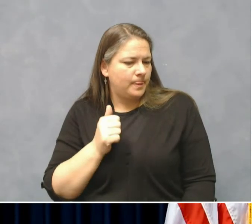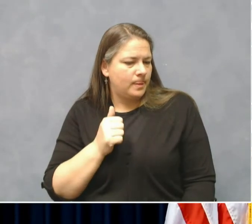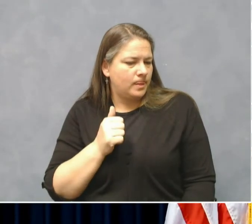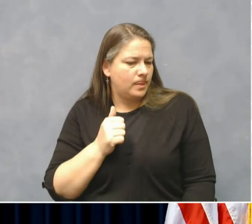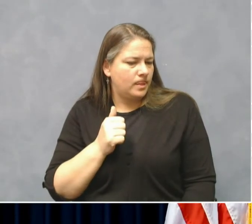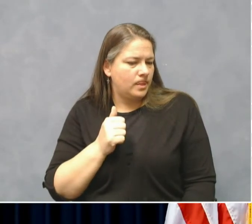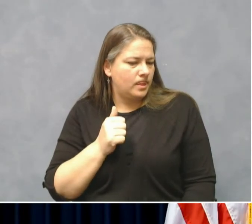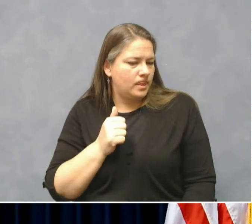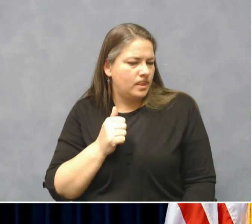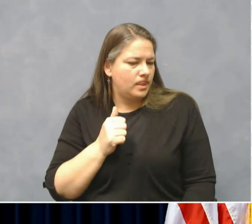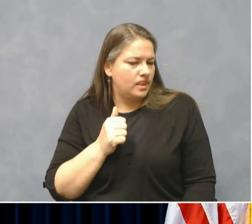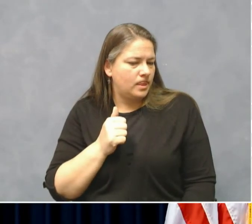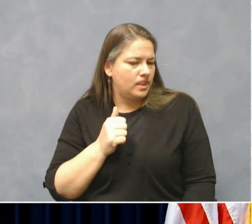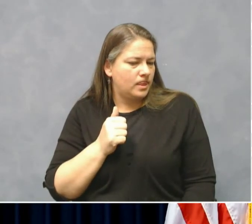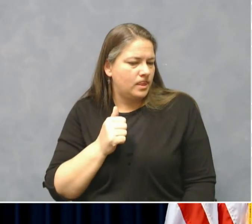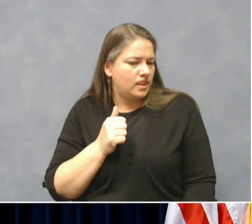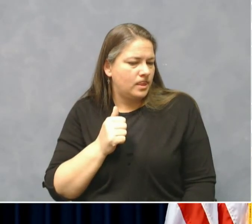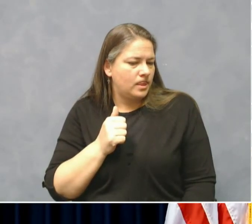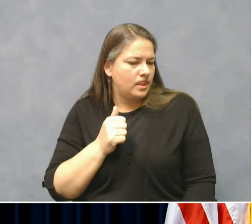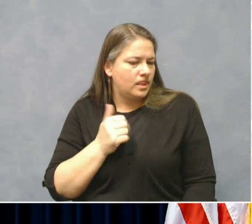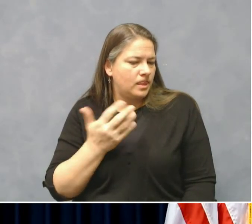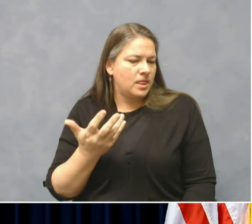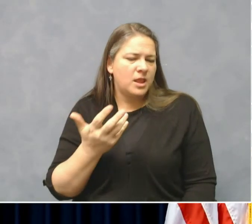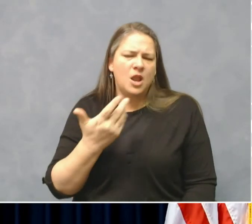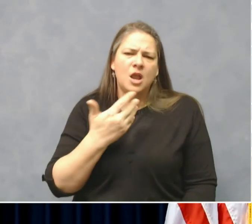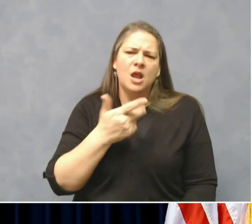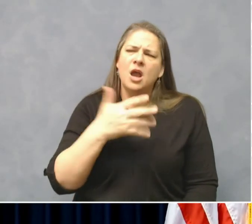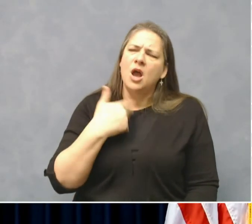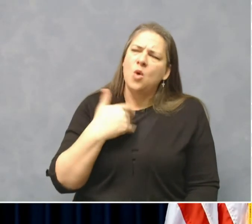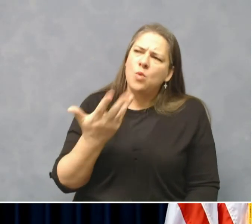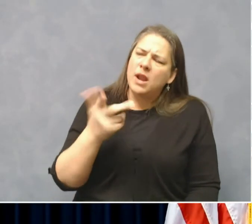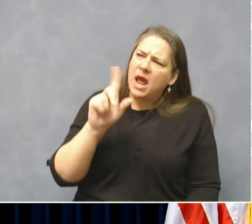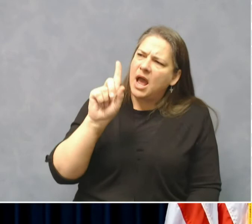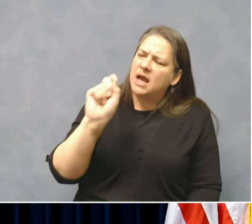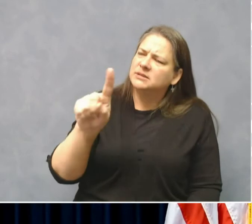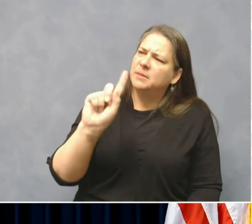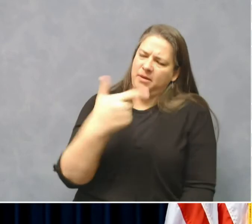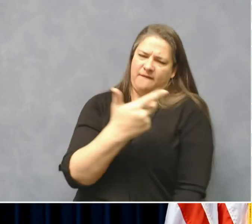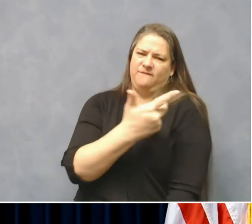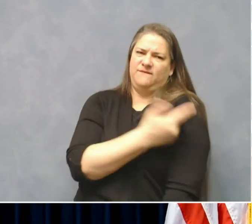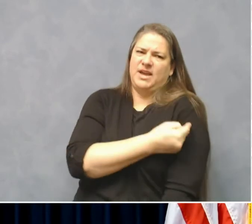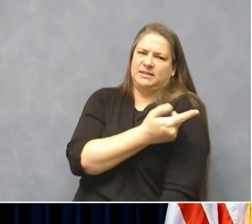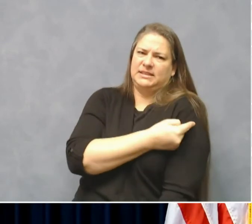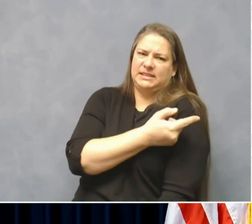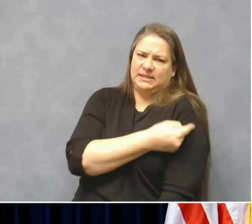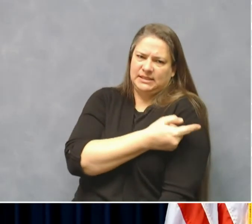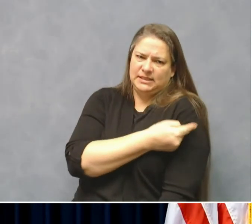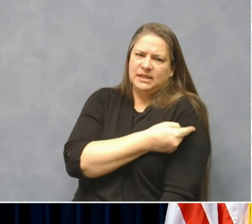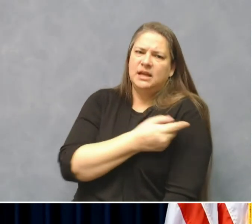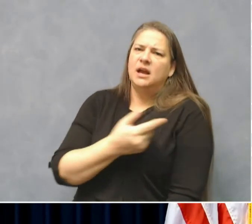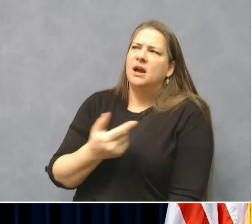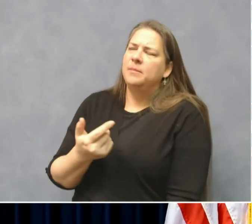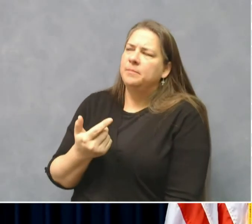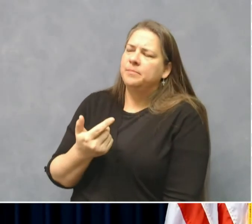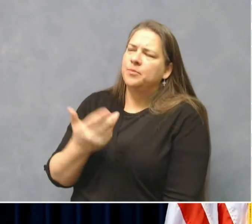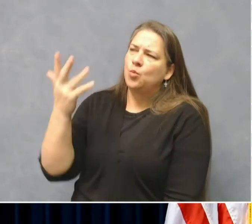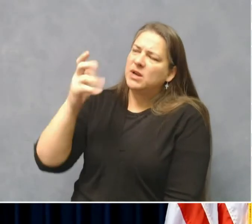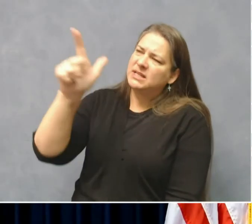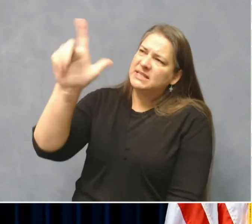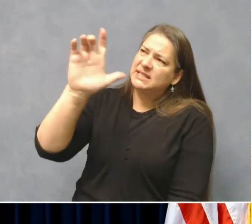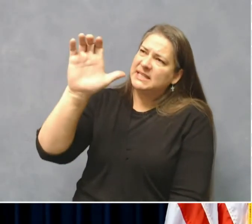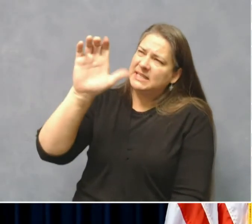Howdy. So I want to ask about vaccines, and in light of a number that the CDC said was going